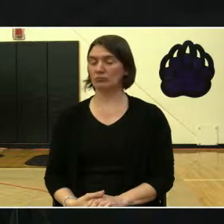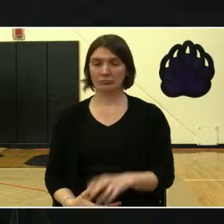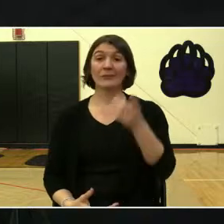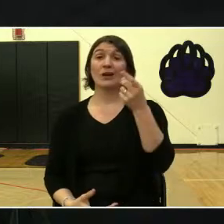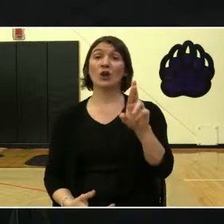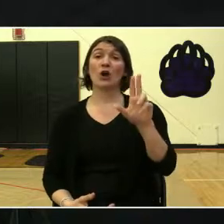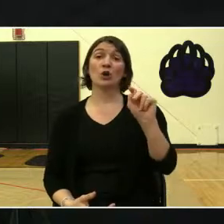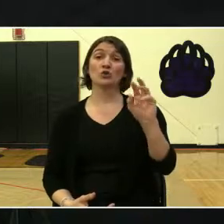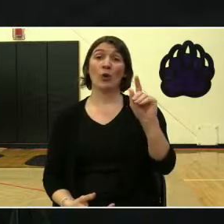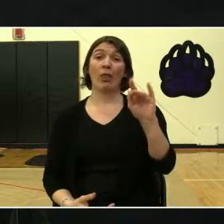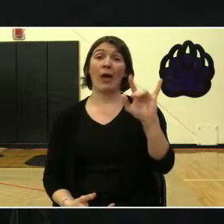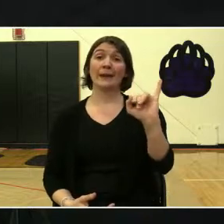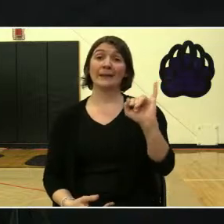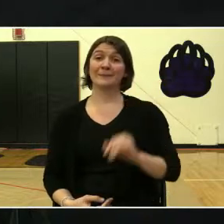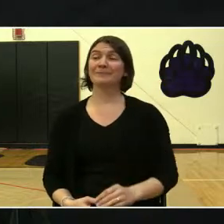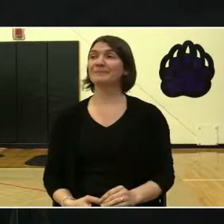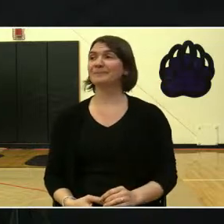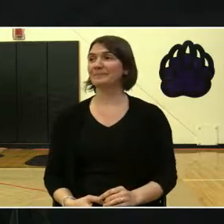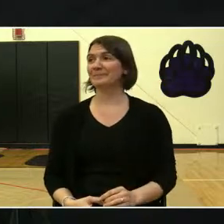Dr